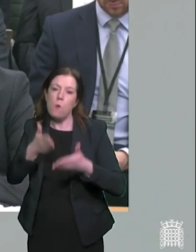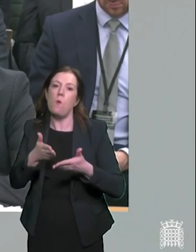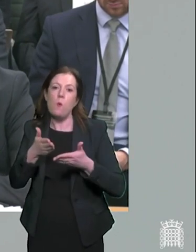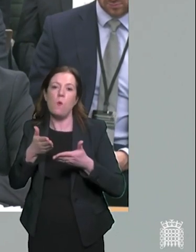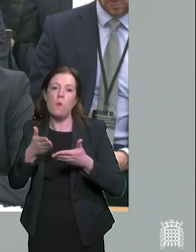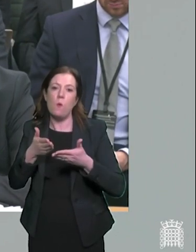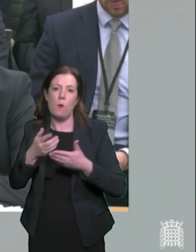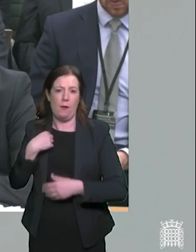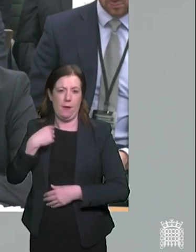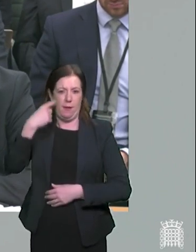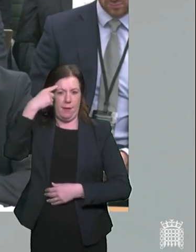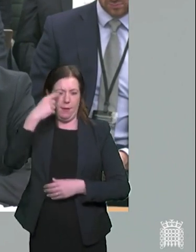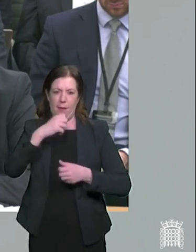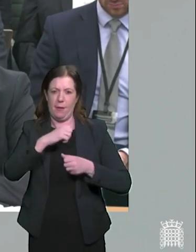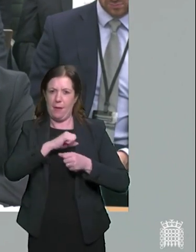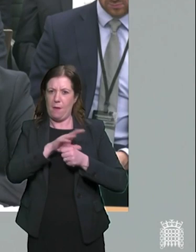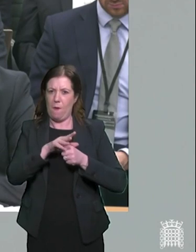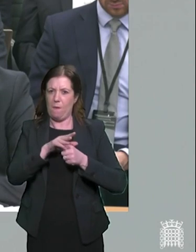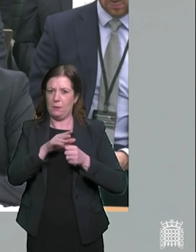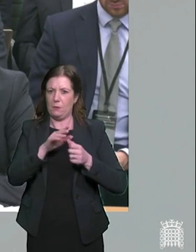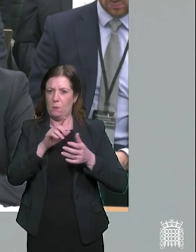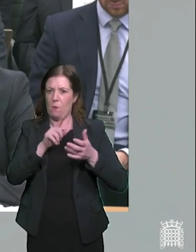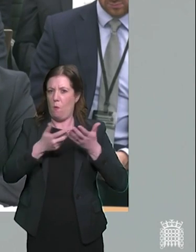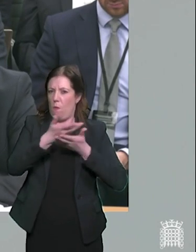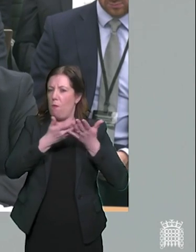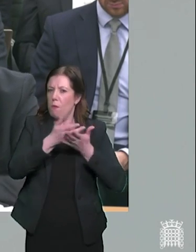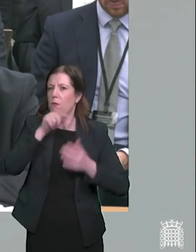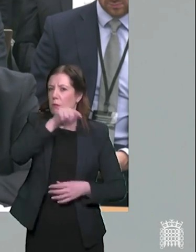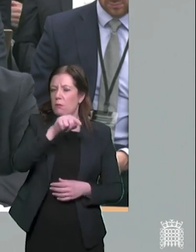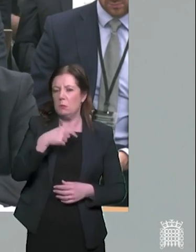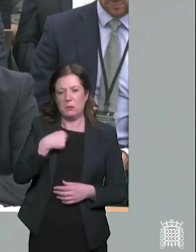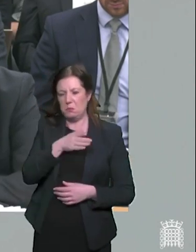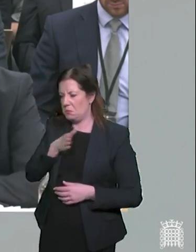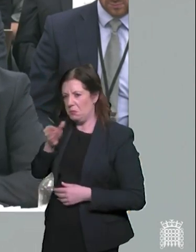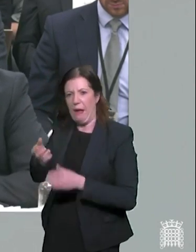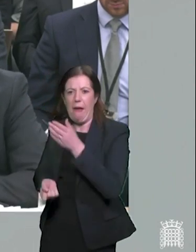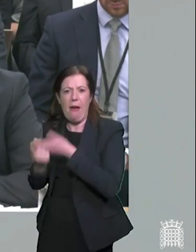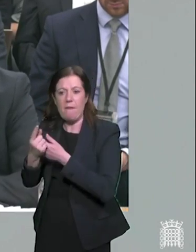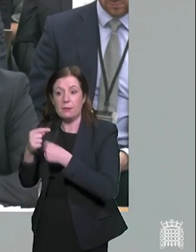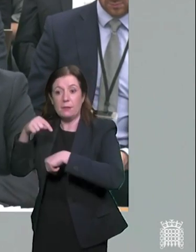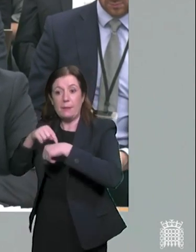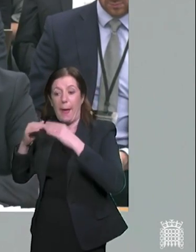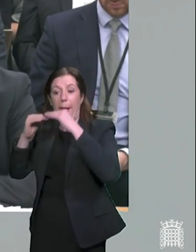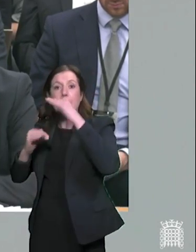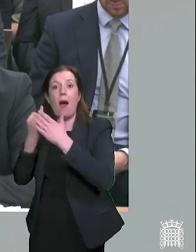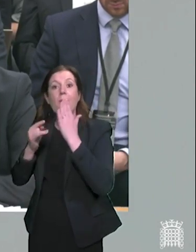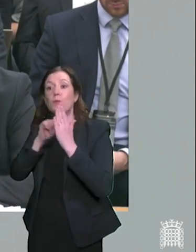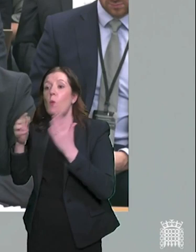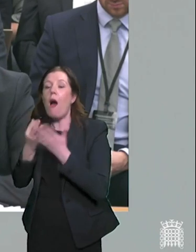an extended COVID-O session, but I certainly did not attend that event and had no direct knowledge